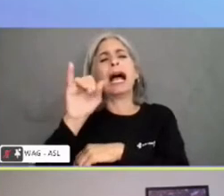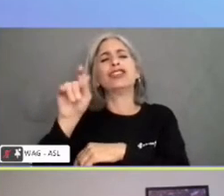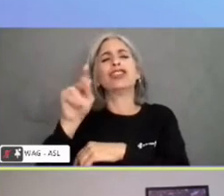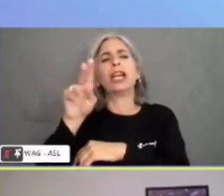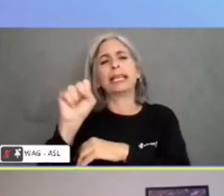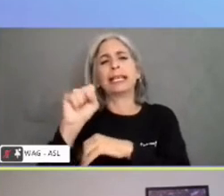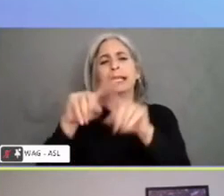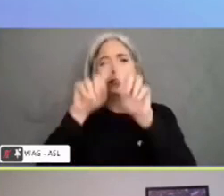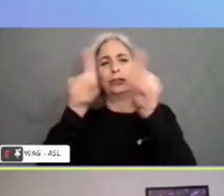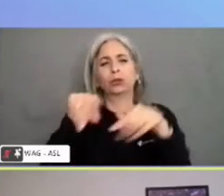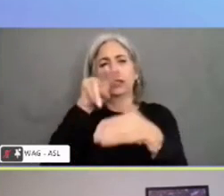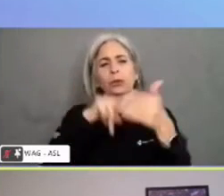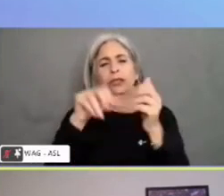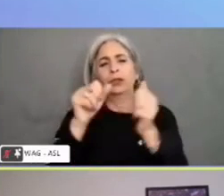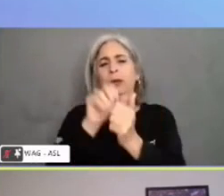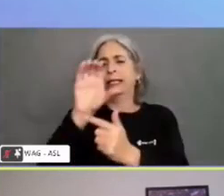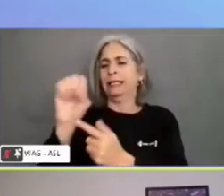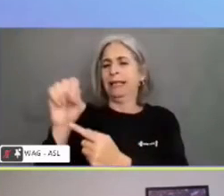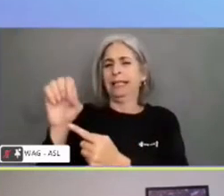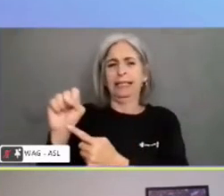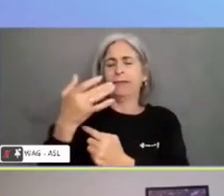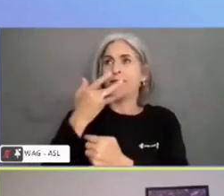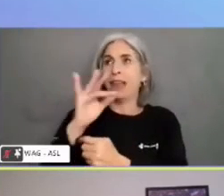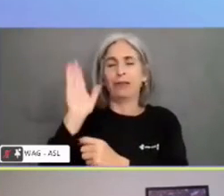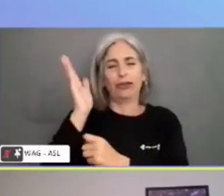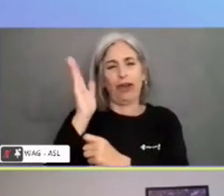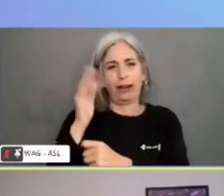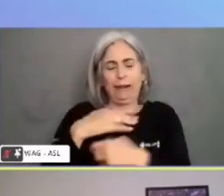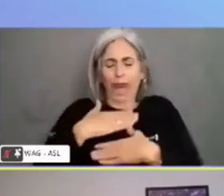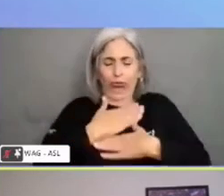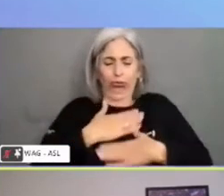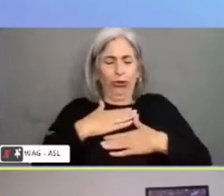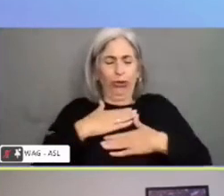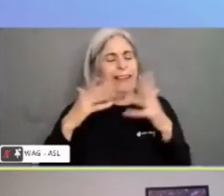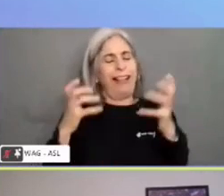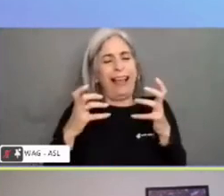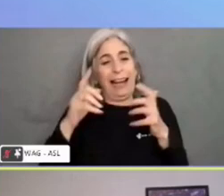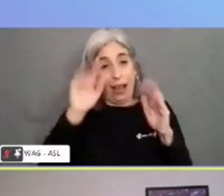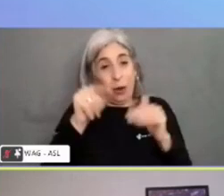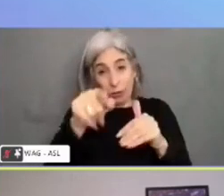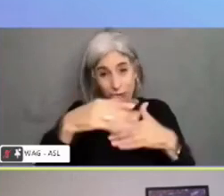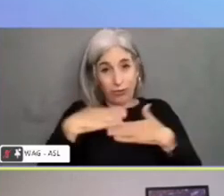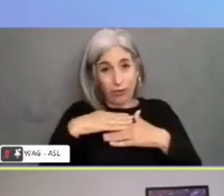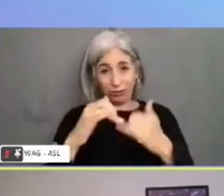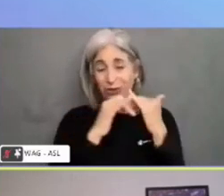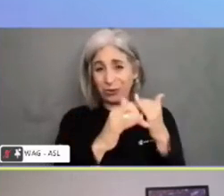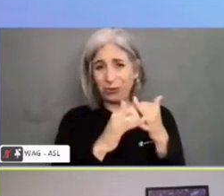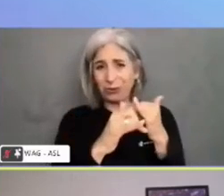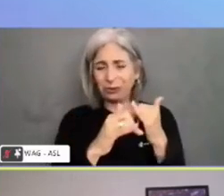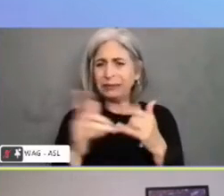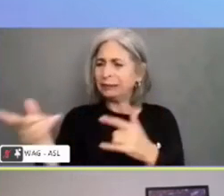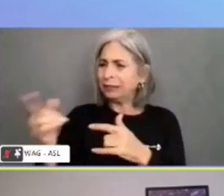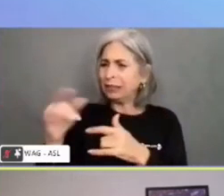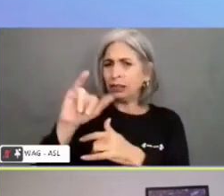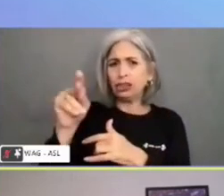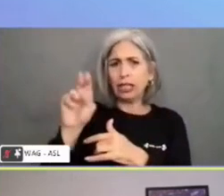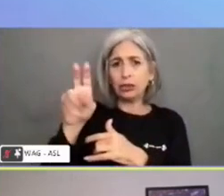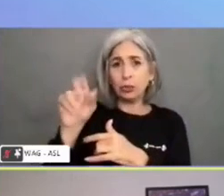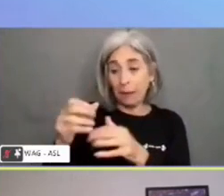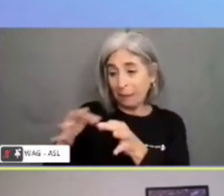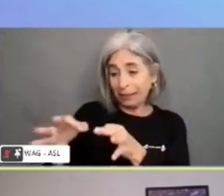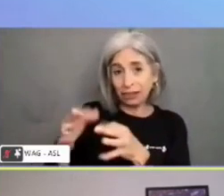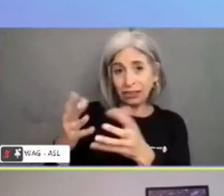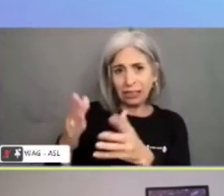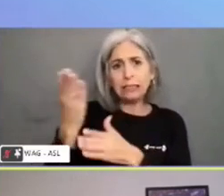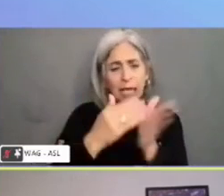CSS. This is one of my favorite talks to give. I enjoy it a lot, and I hope you do as well. Like Joshua said, so there are going to be